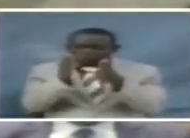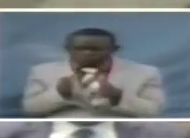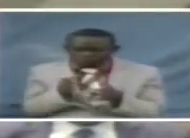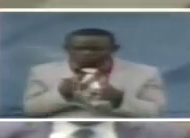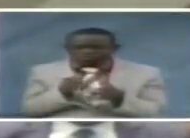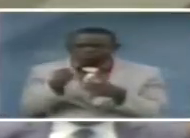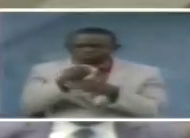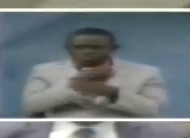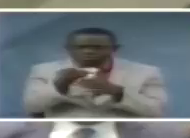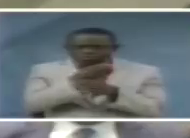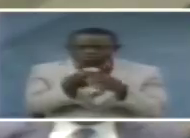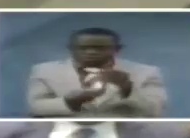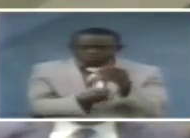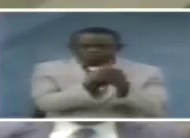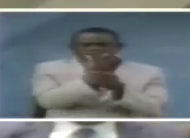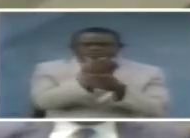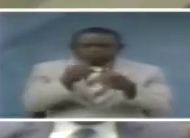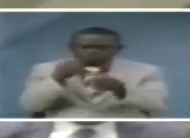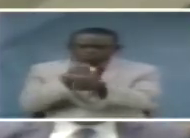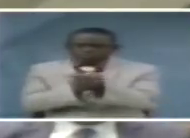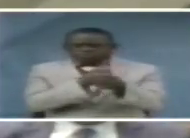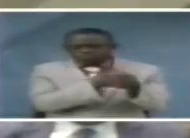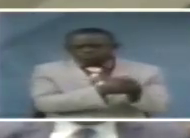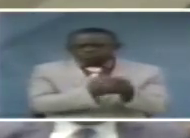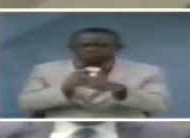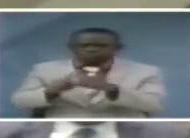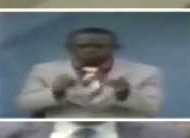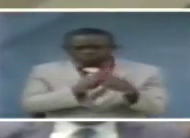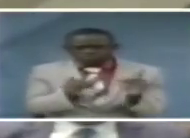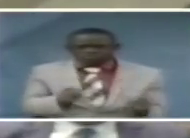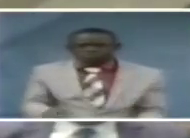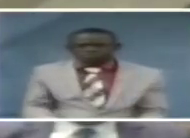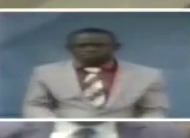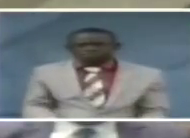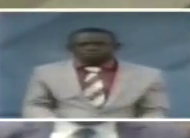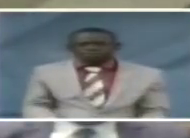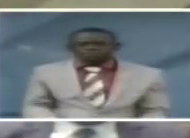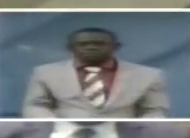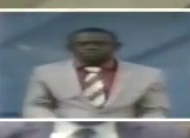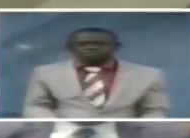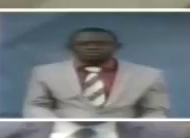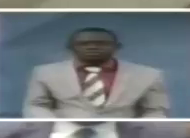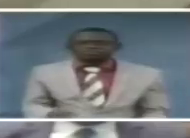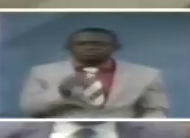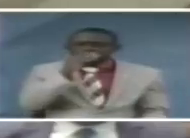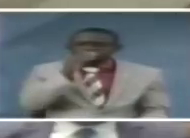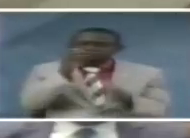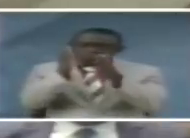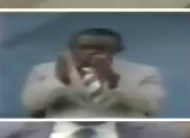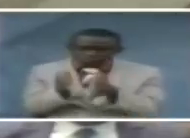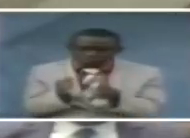cigarettes. Mr. Speaker, support to business growth and diversification.